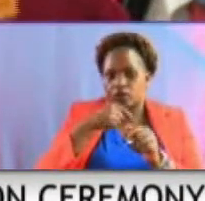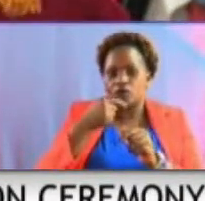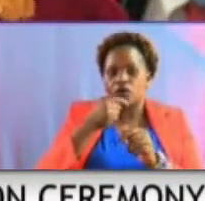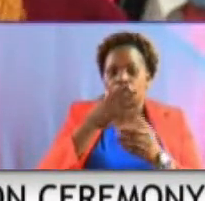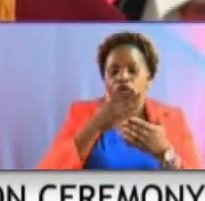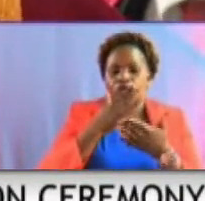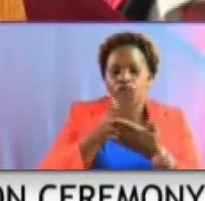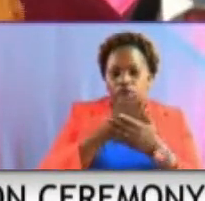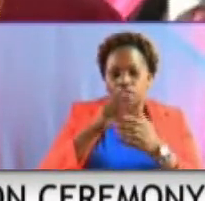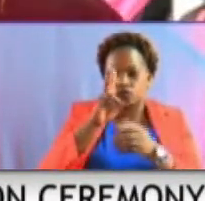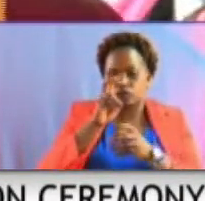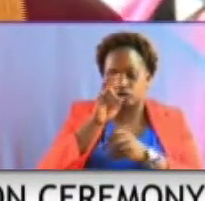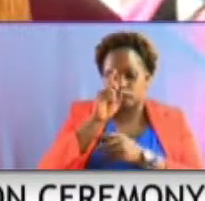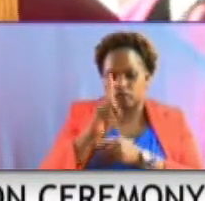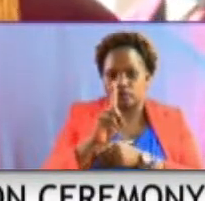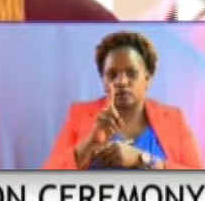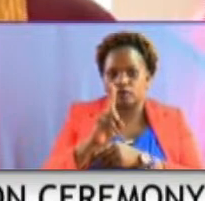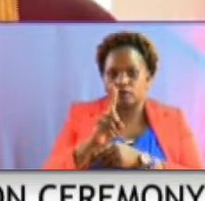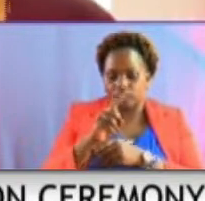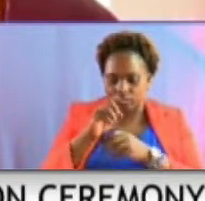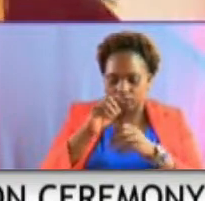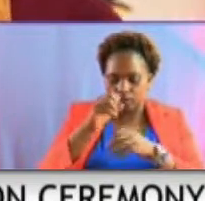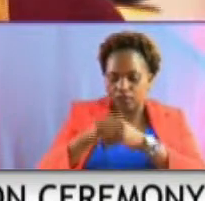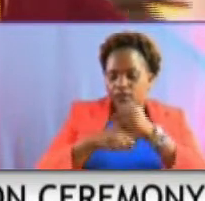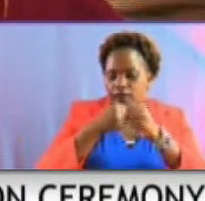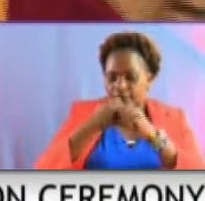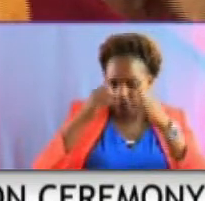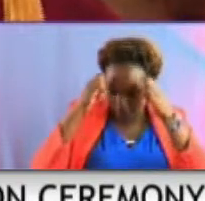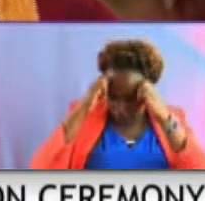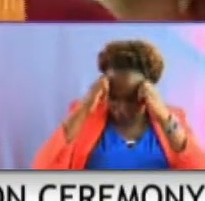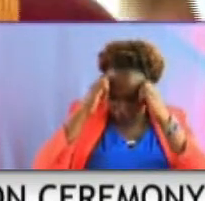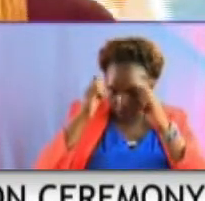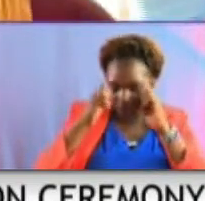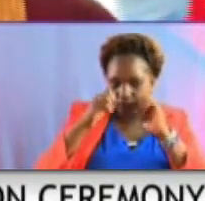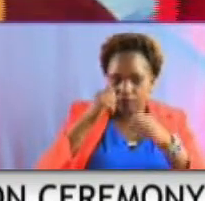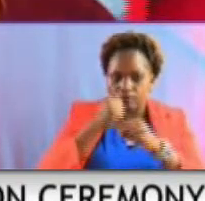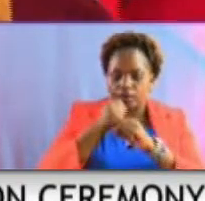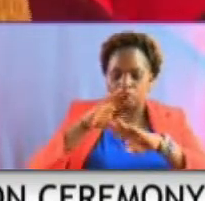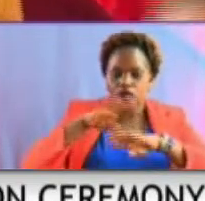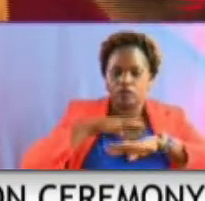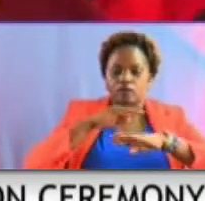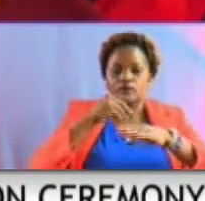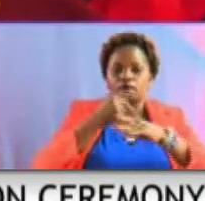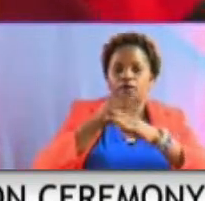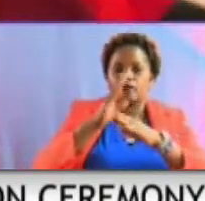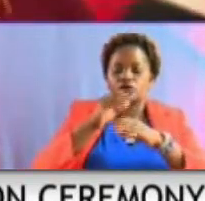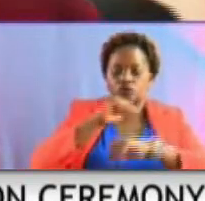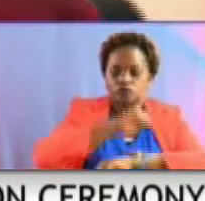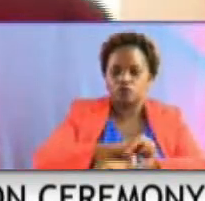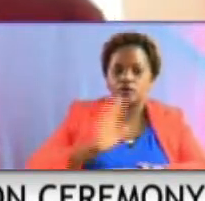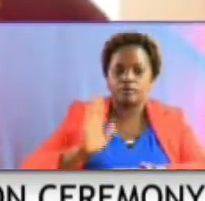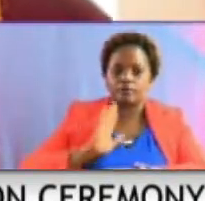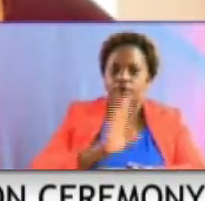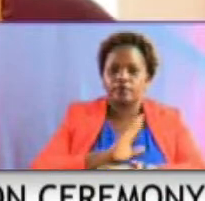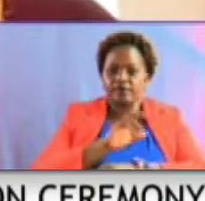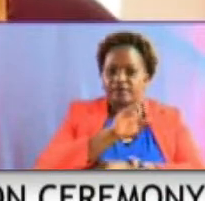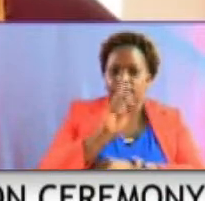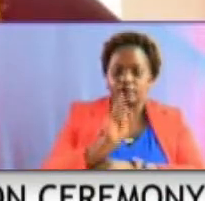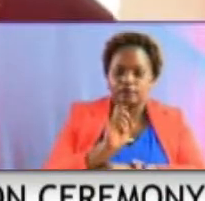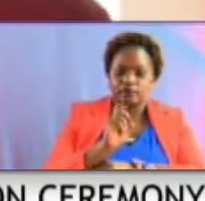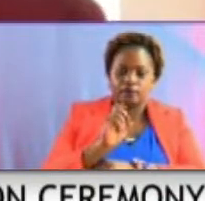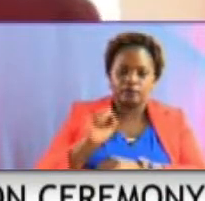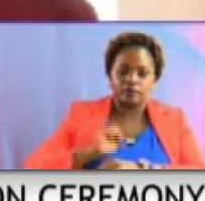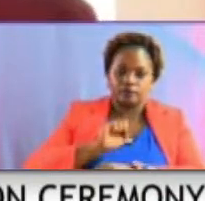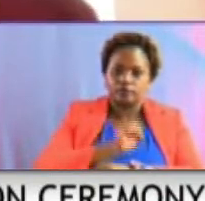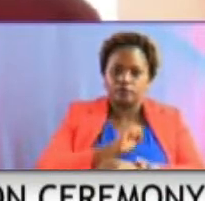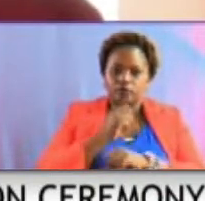the 2020-2021 academic year satisfied the School Board of Examiners and the Senate